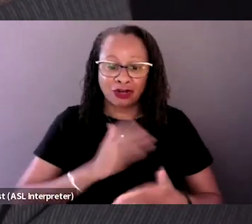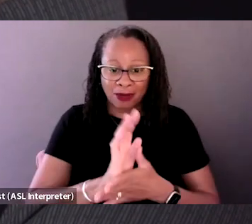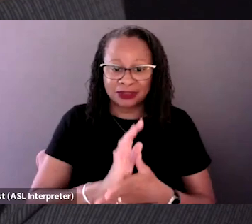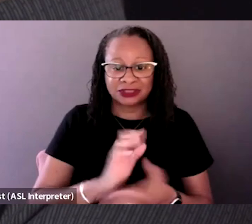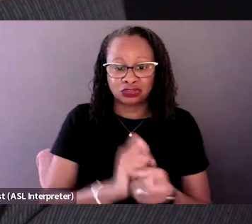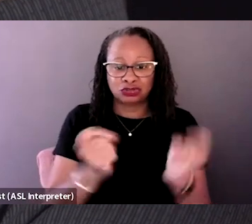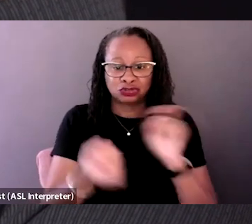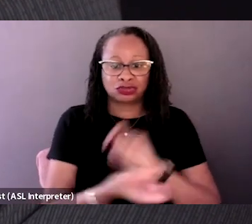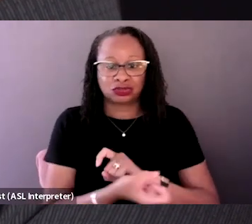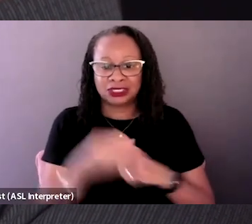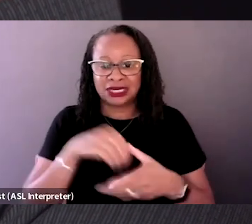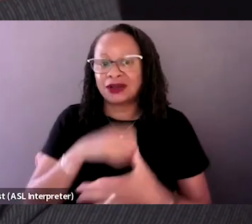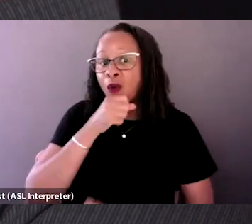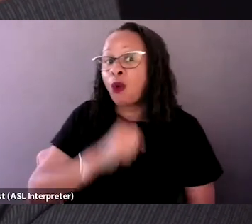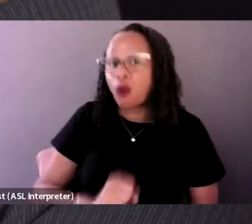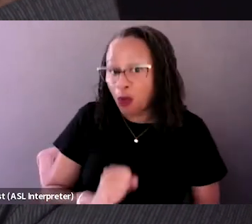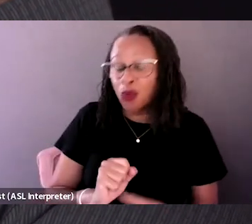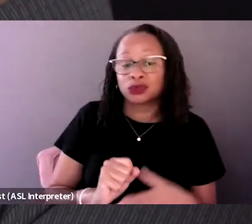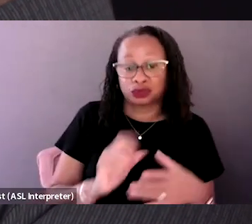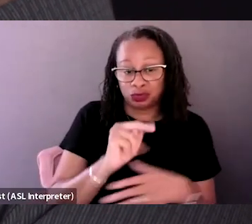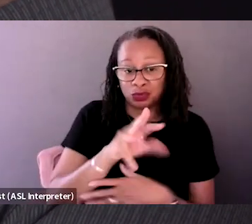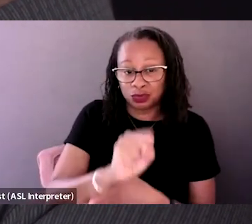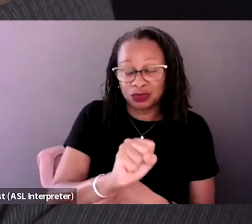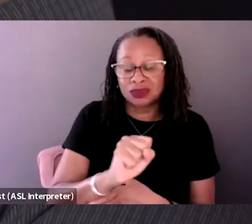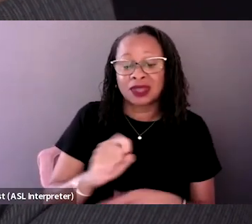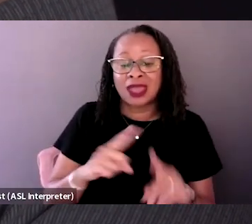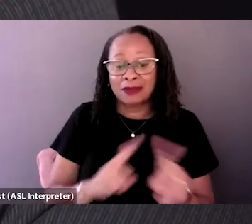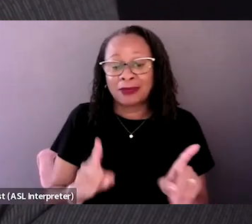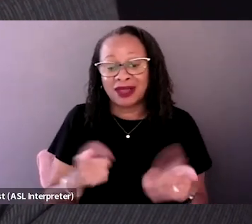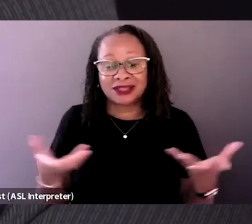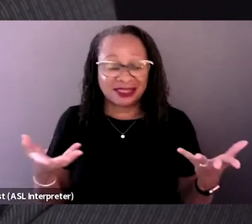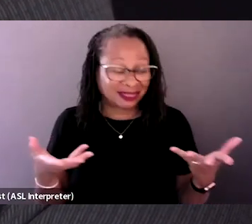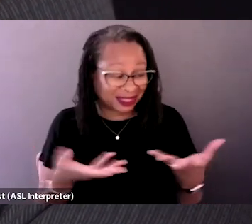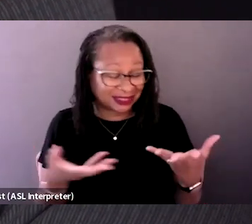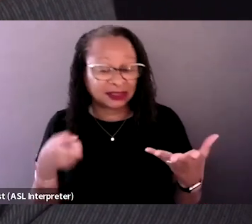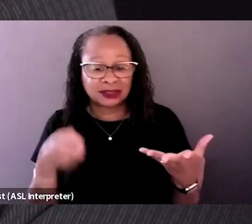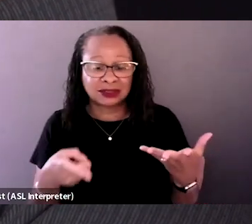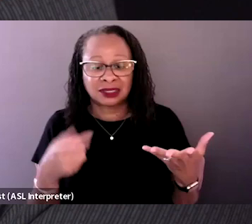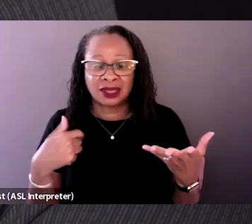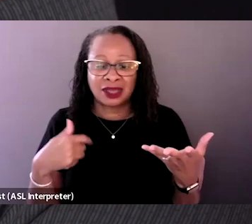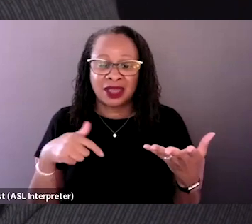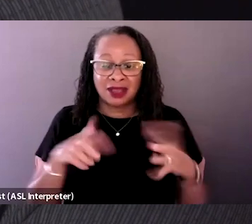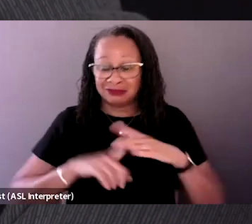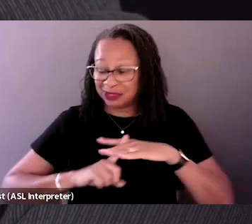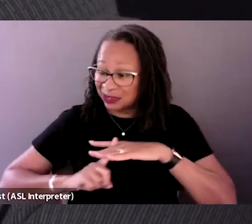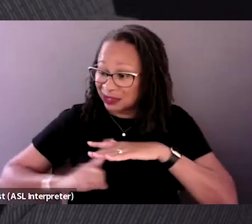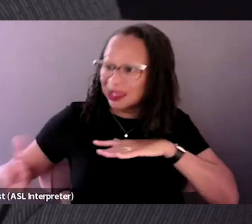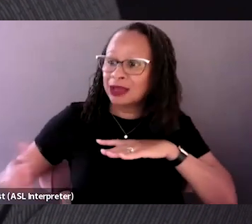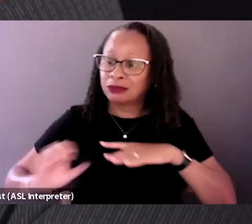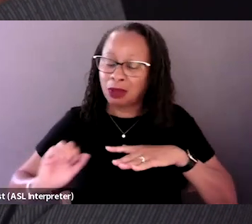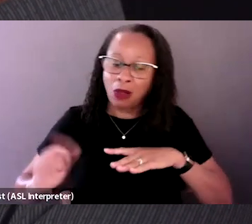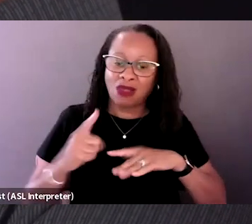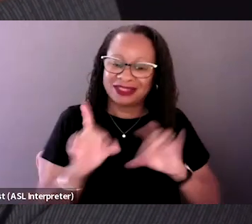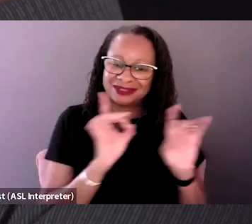and our movie just transform in old news. But this, and we